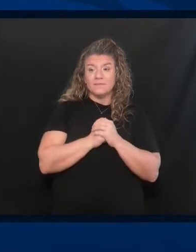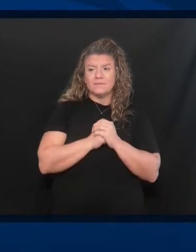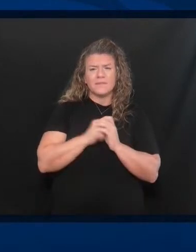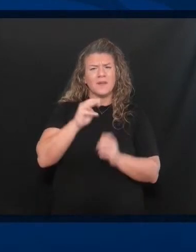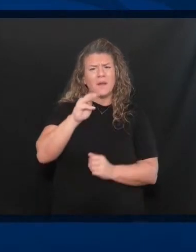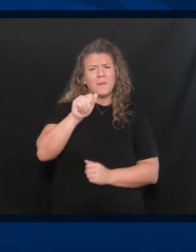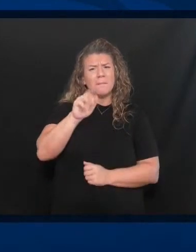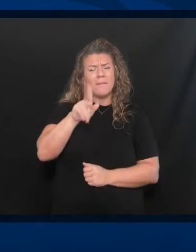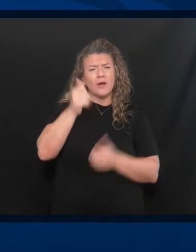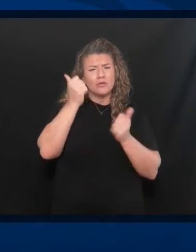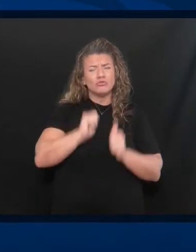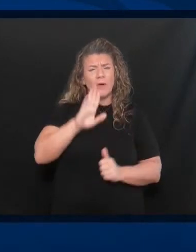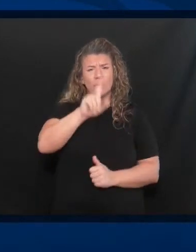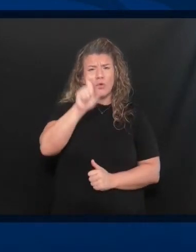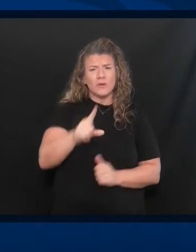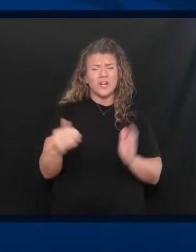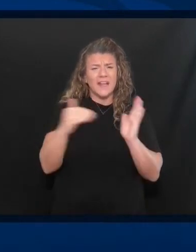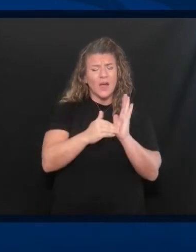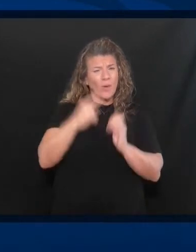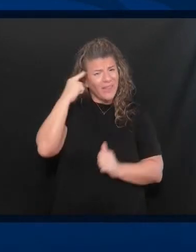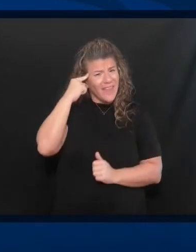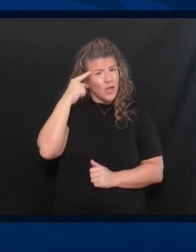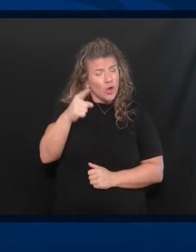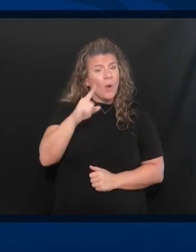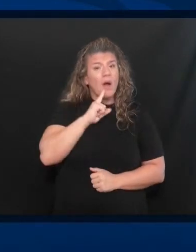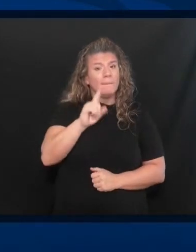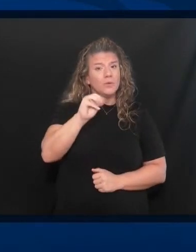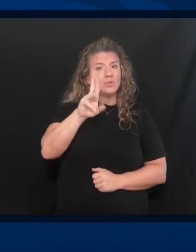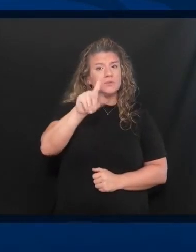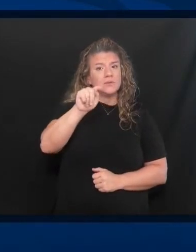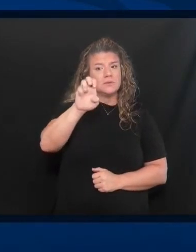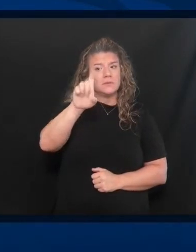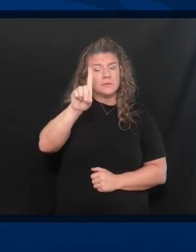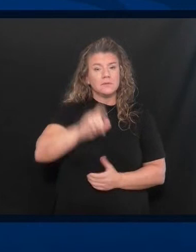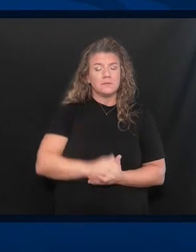Mark, could you try your question one more time? We think you're on mute.